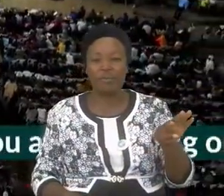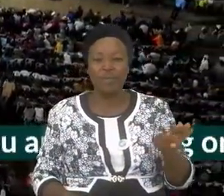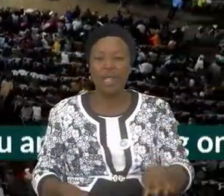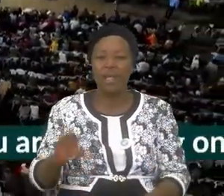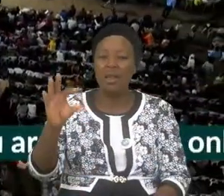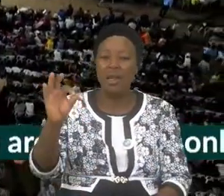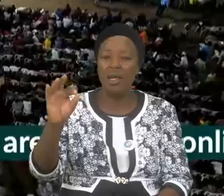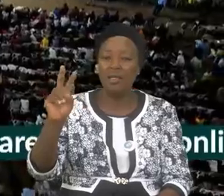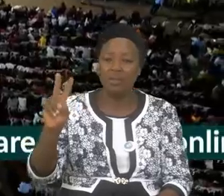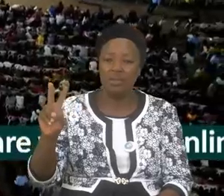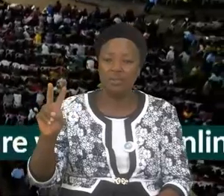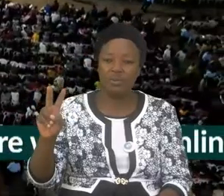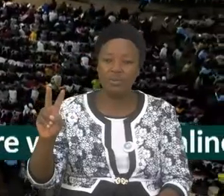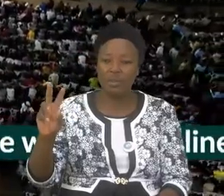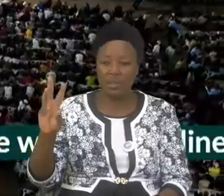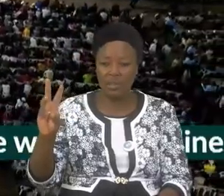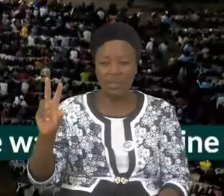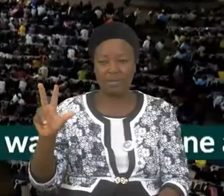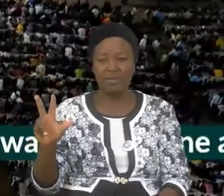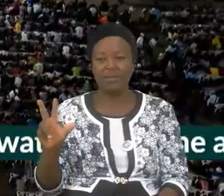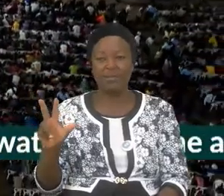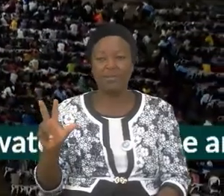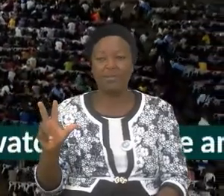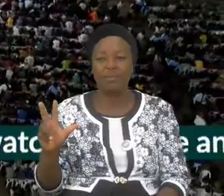+234 915 444 9263. Once again,